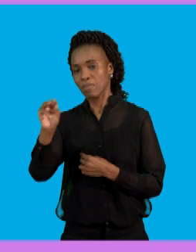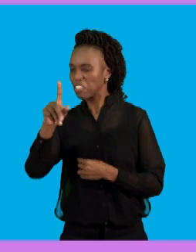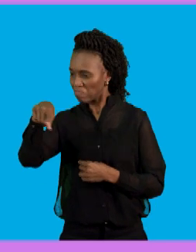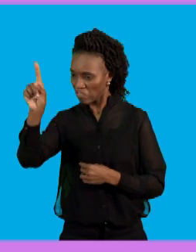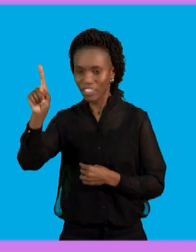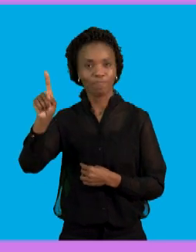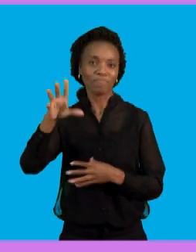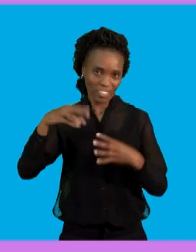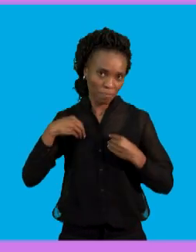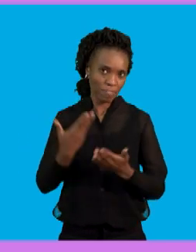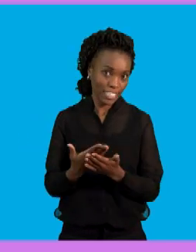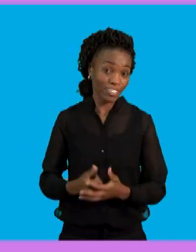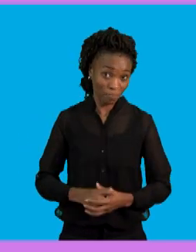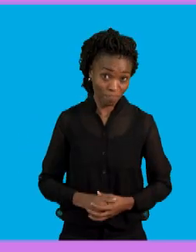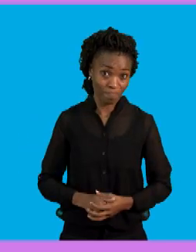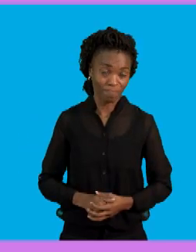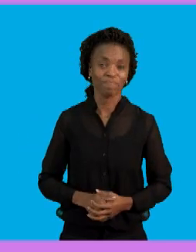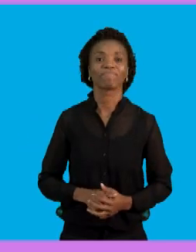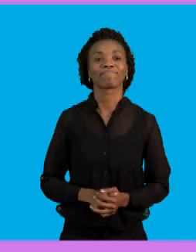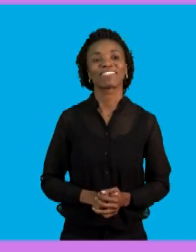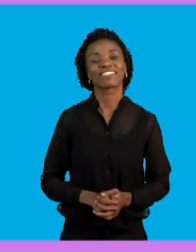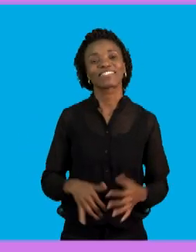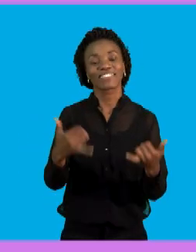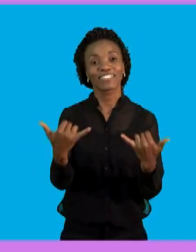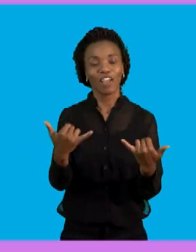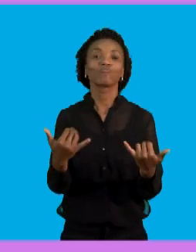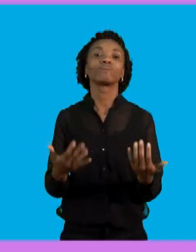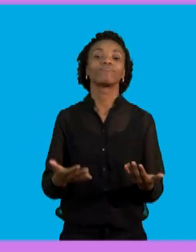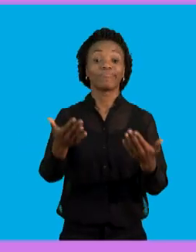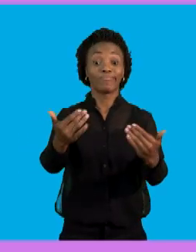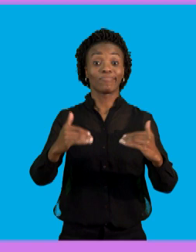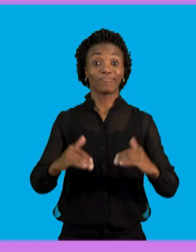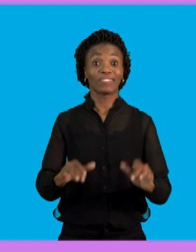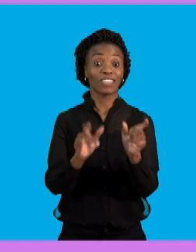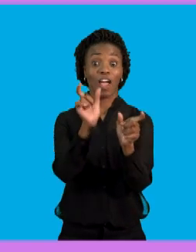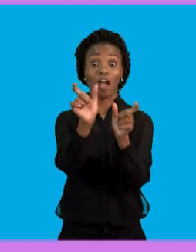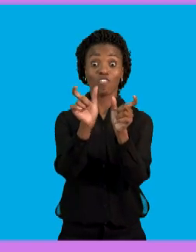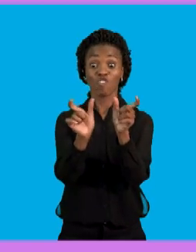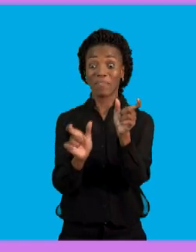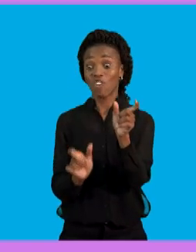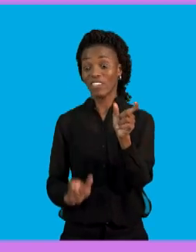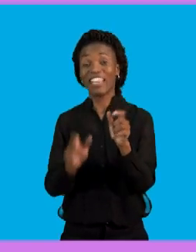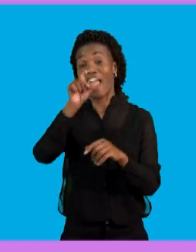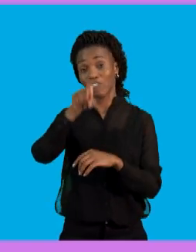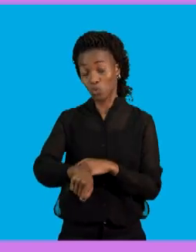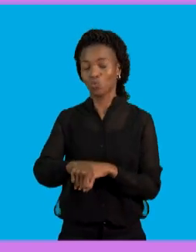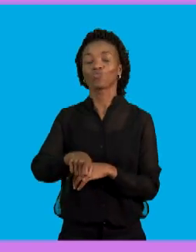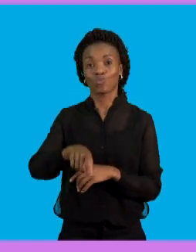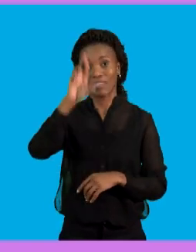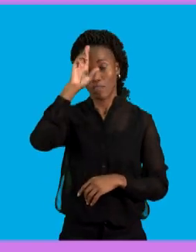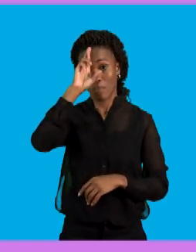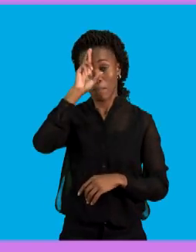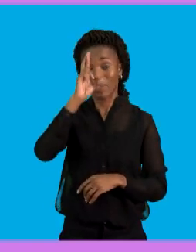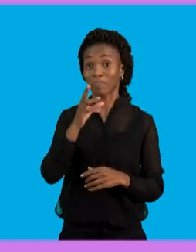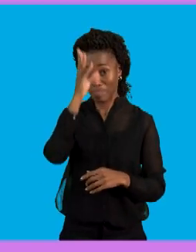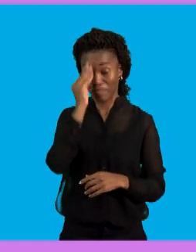be accepted, as well as 43 millimeters will be accepted. Now, let us go to the